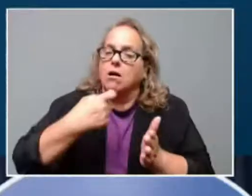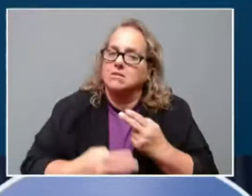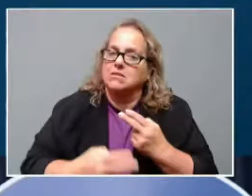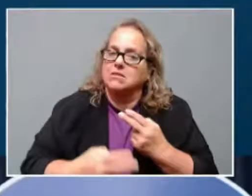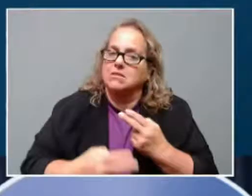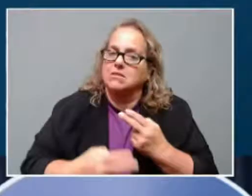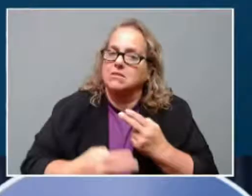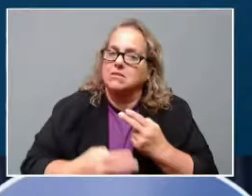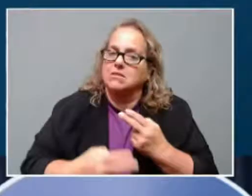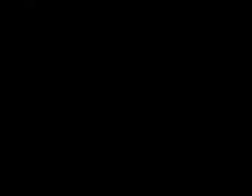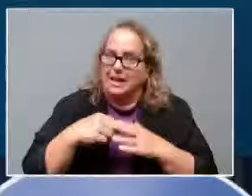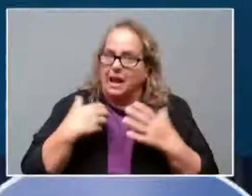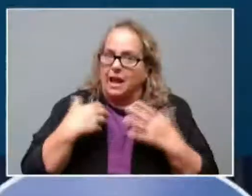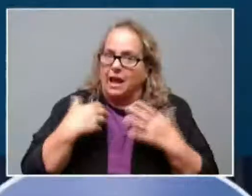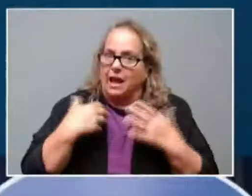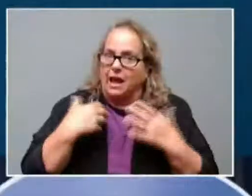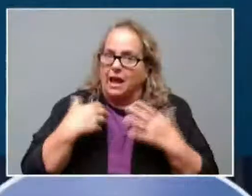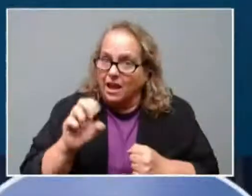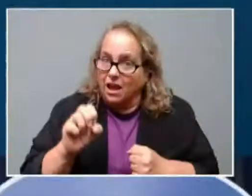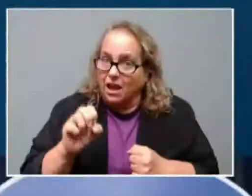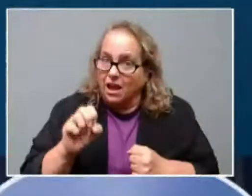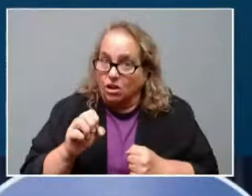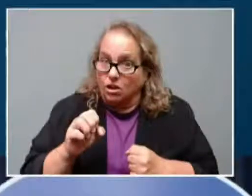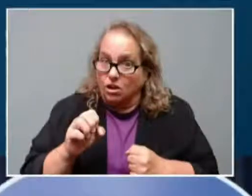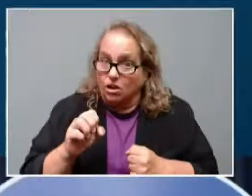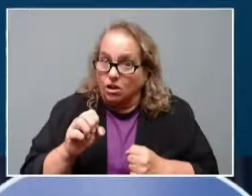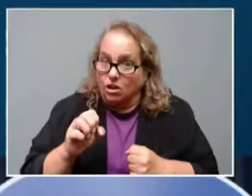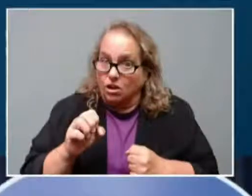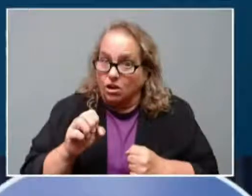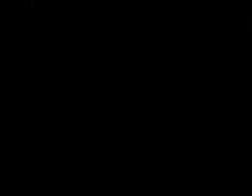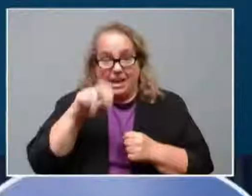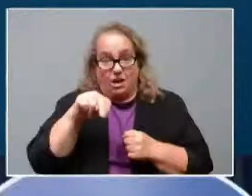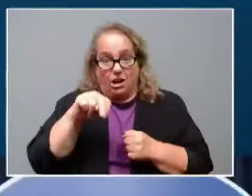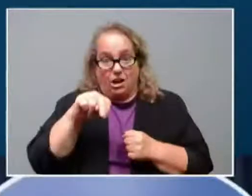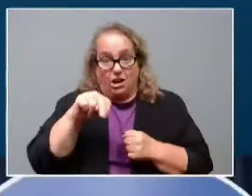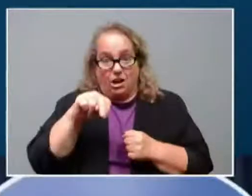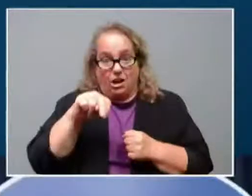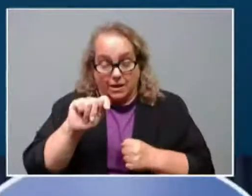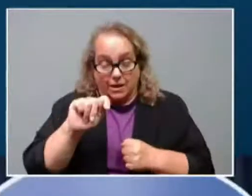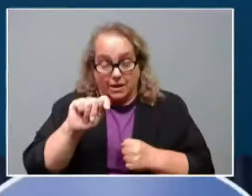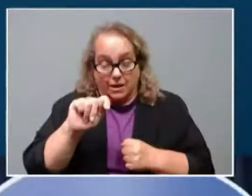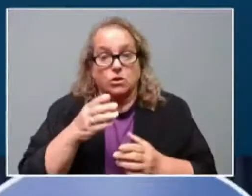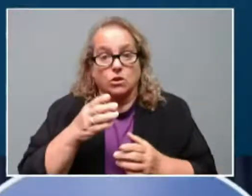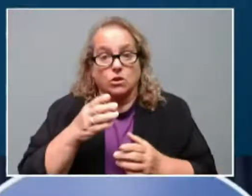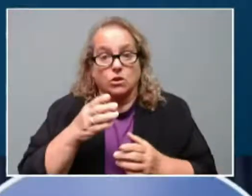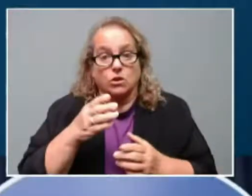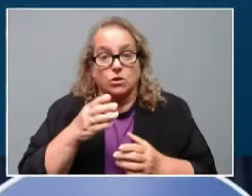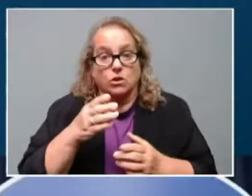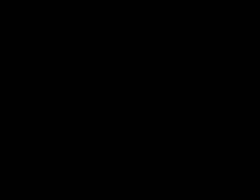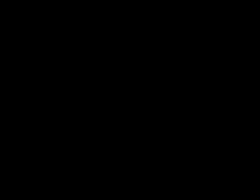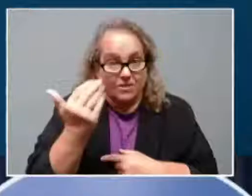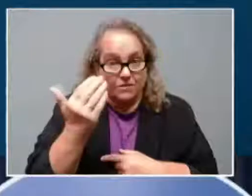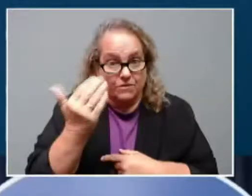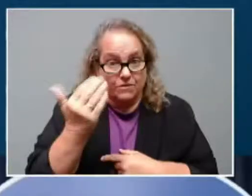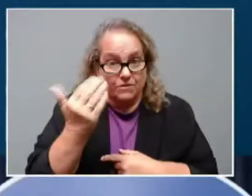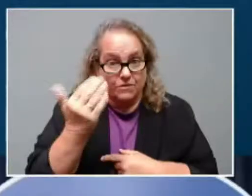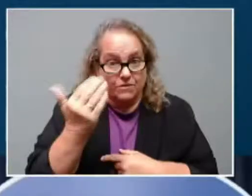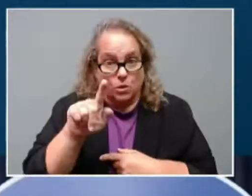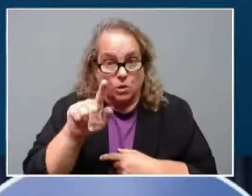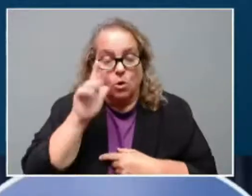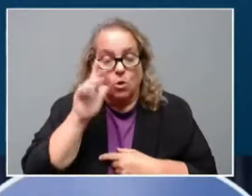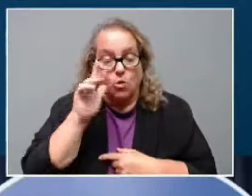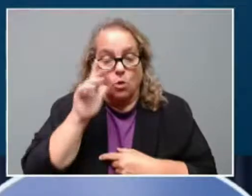far too long. Enrollments submitted through December 15th, 2021 will qualify for coverage that starts January